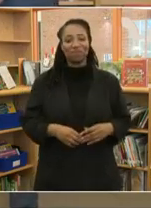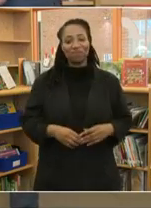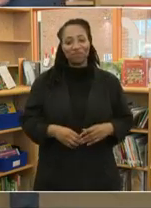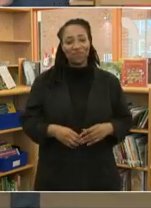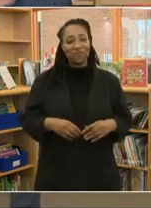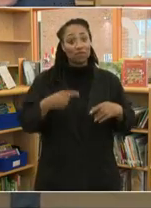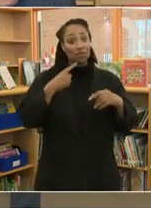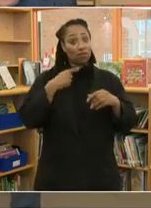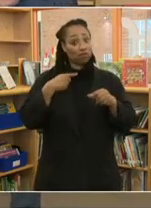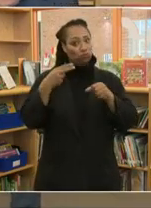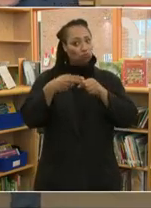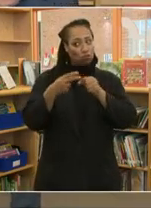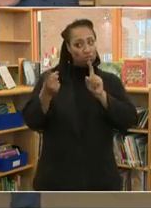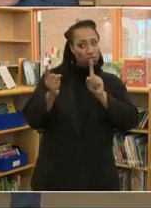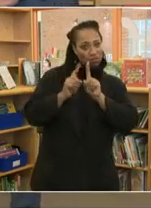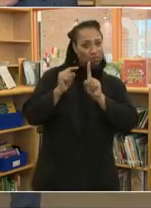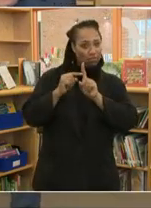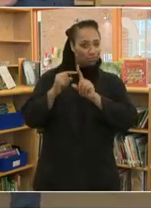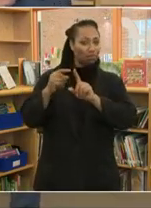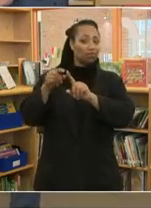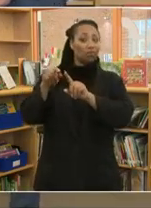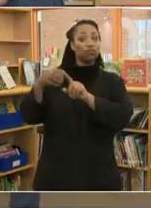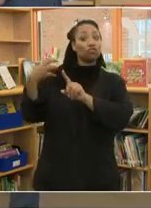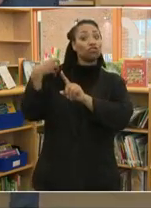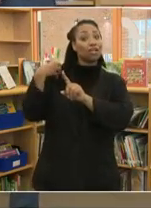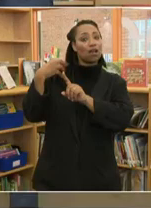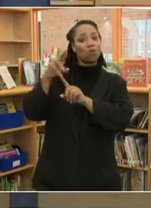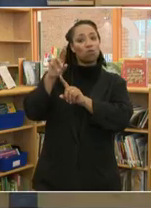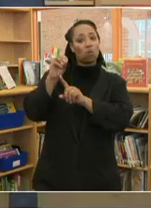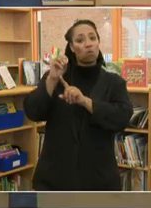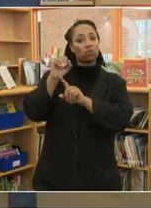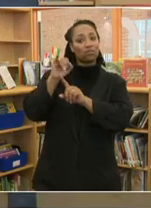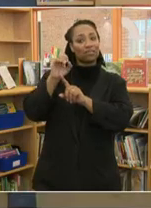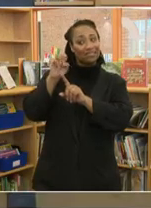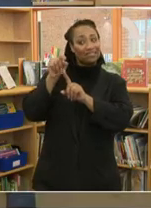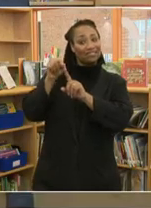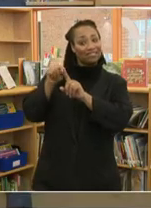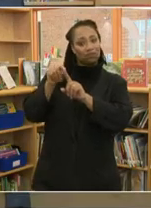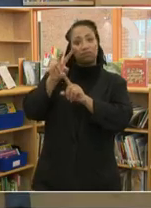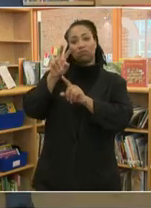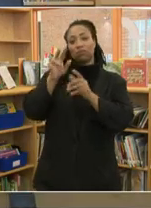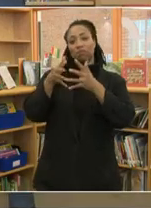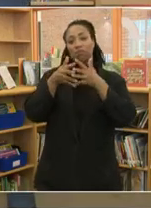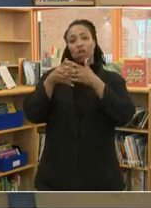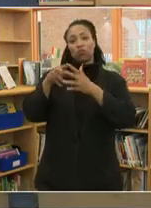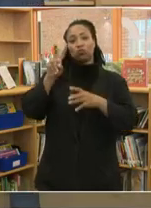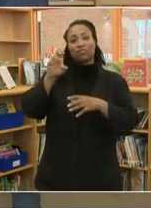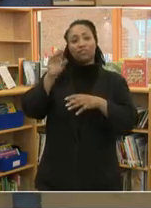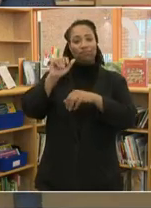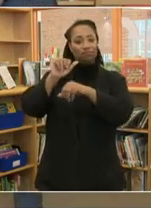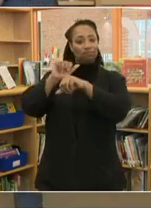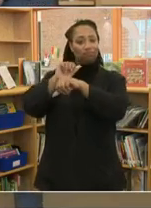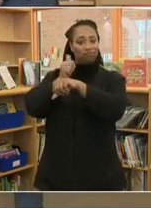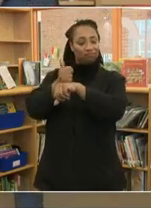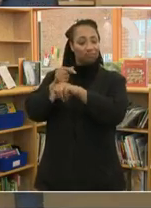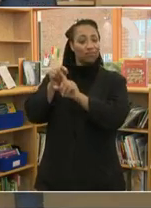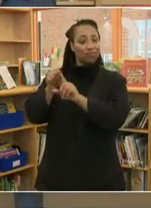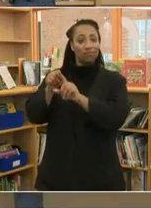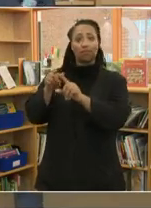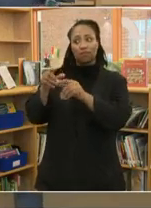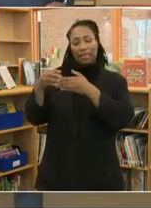Chair of America 250. Chair Rosie Rios is leading the nation in